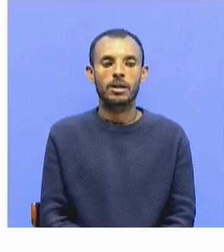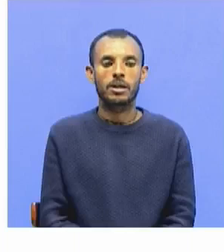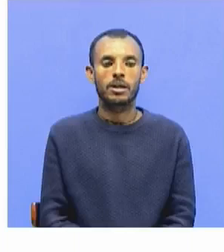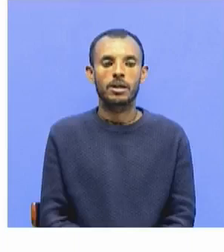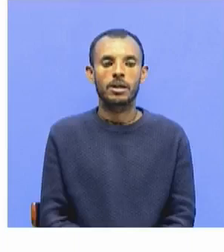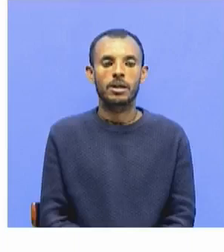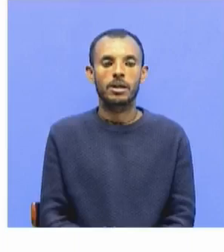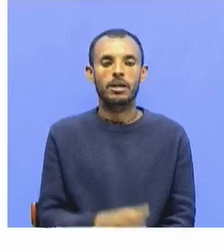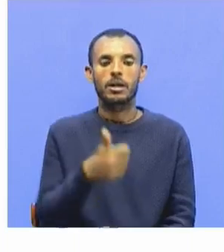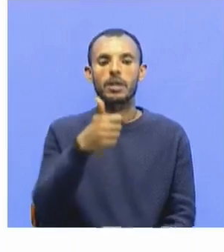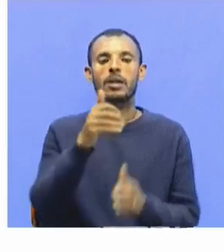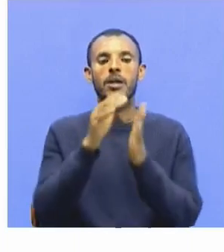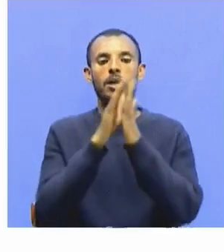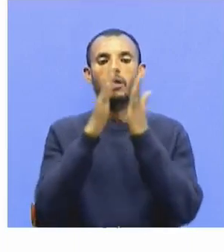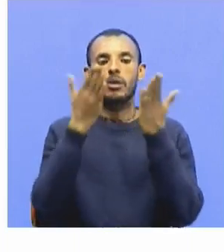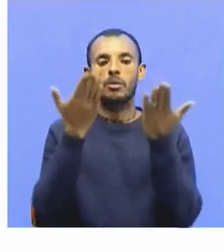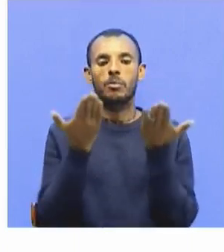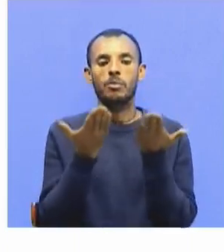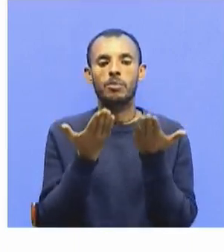a book.